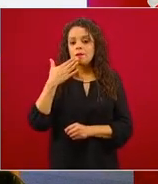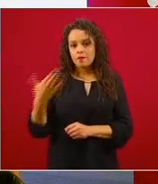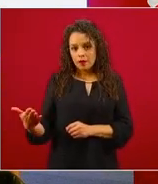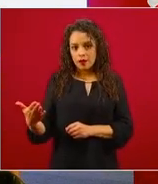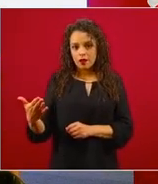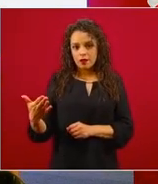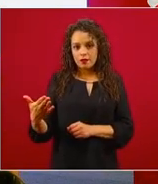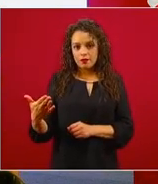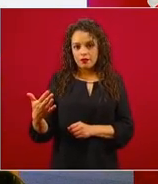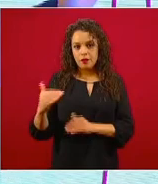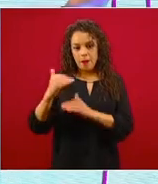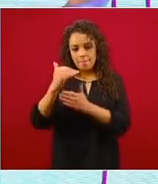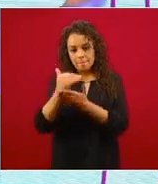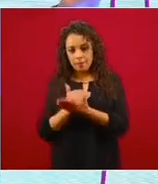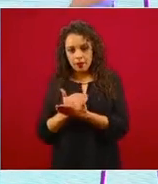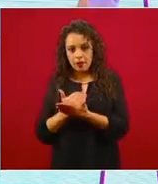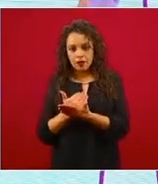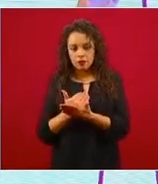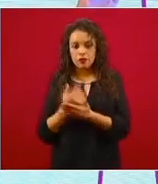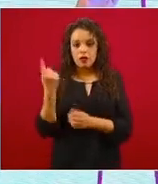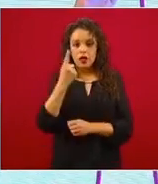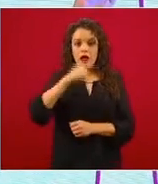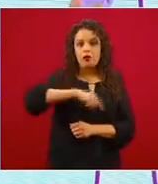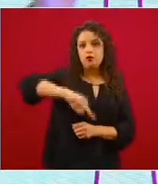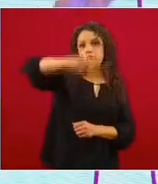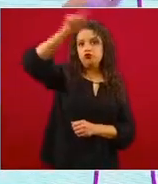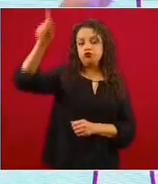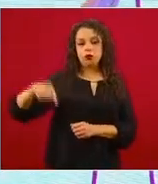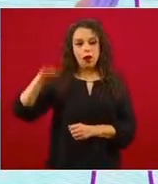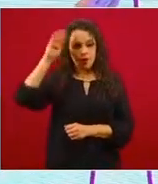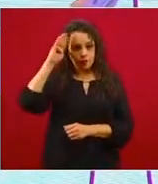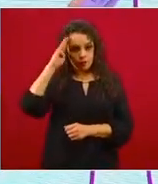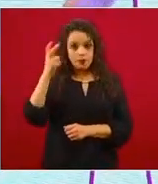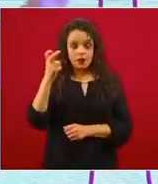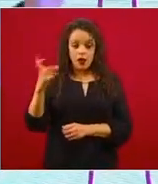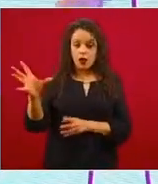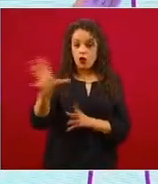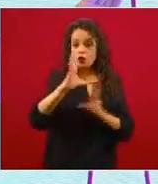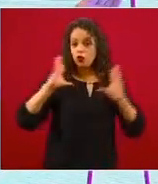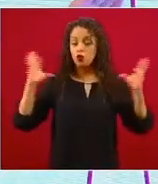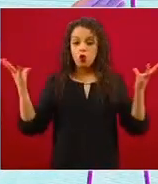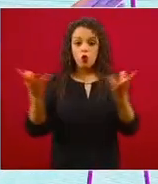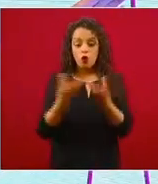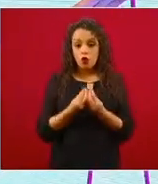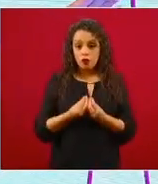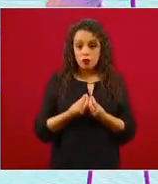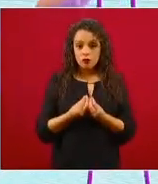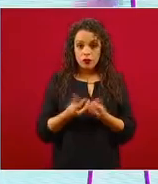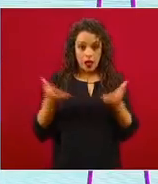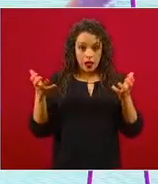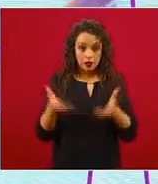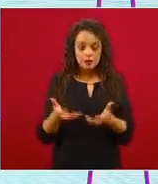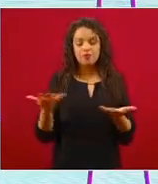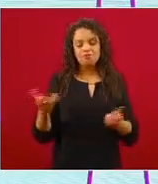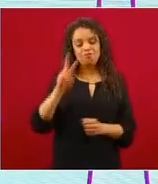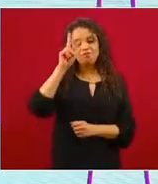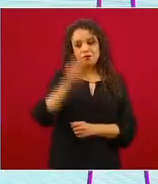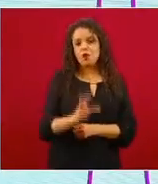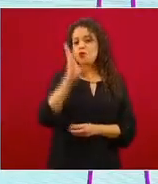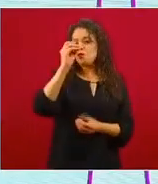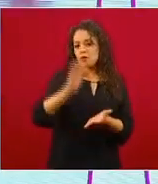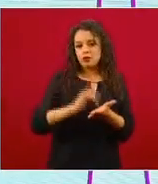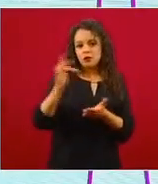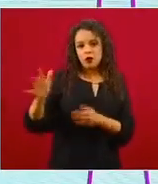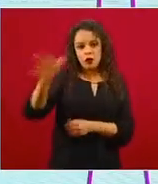to abide by all the national safe distance campaign measures, and in that manner we will ensure